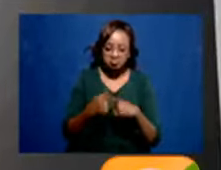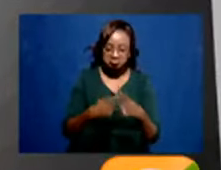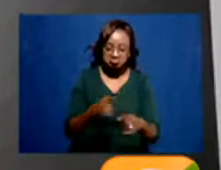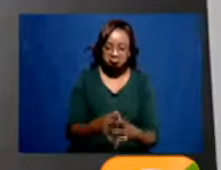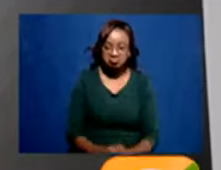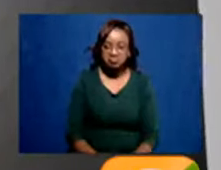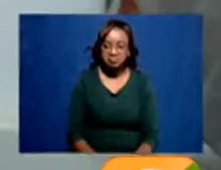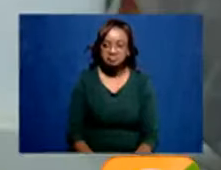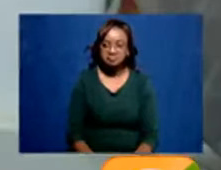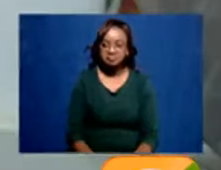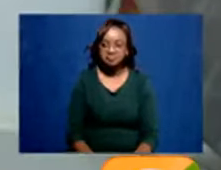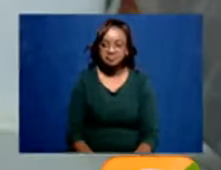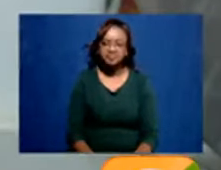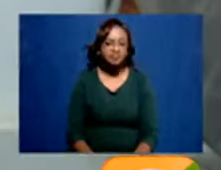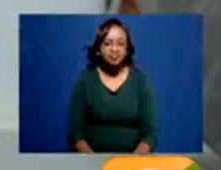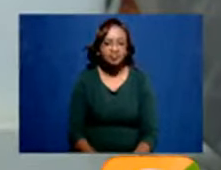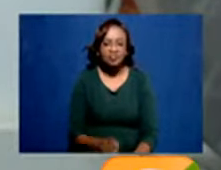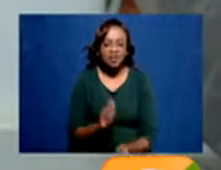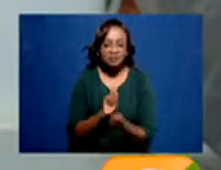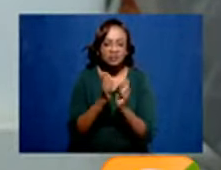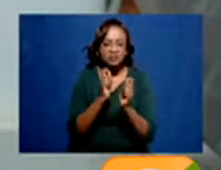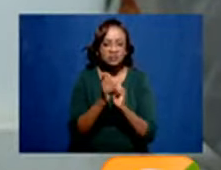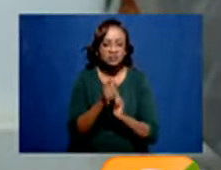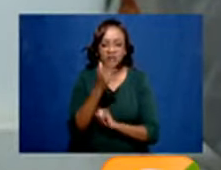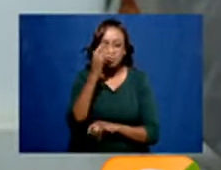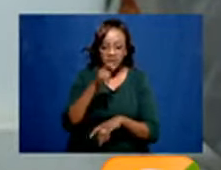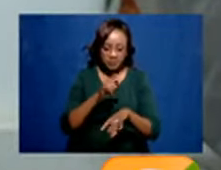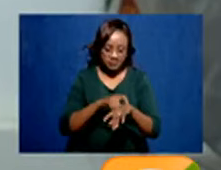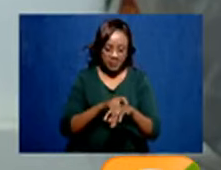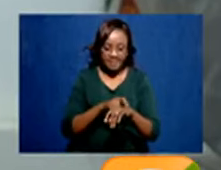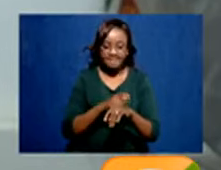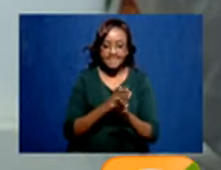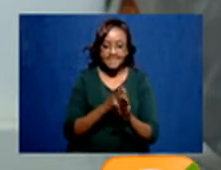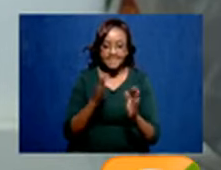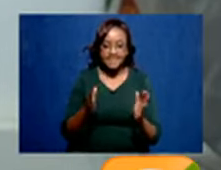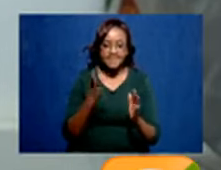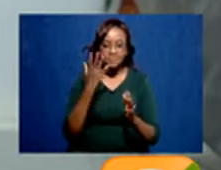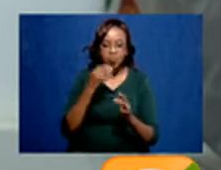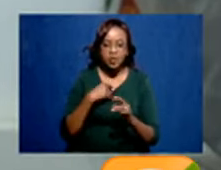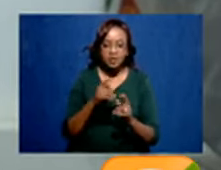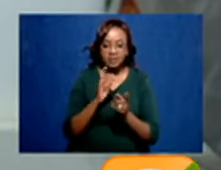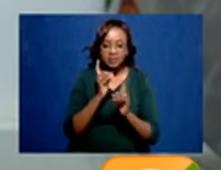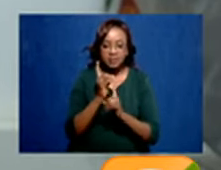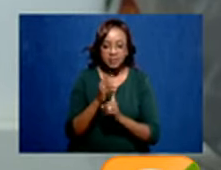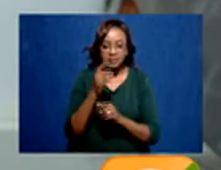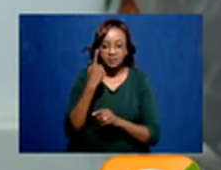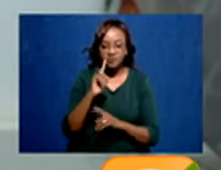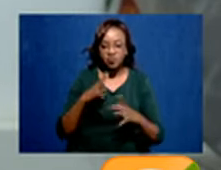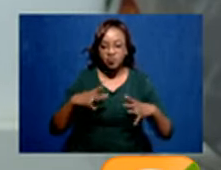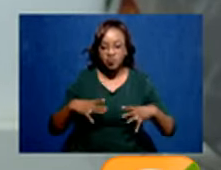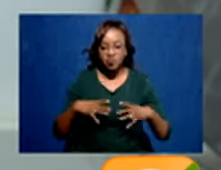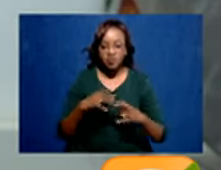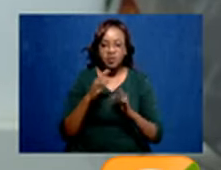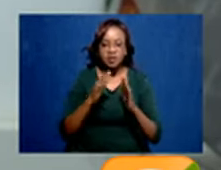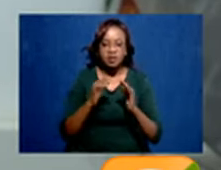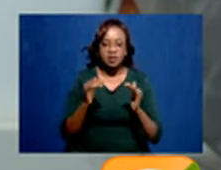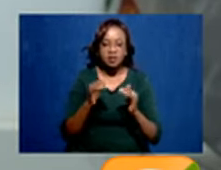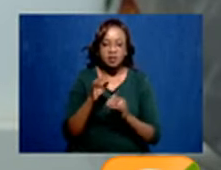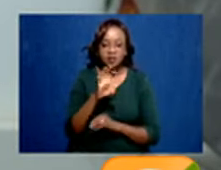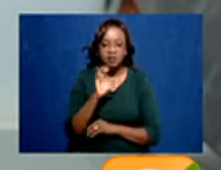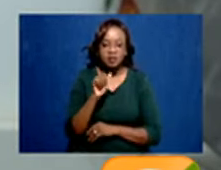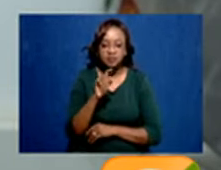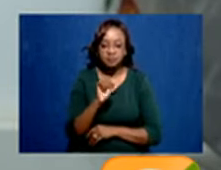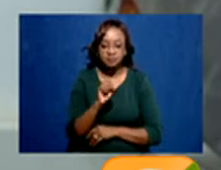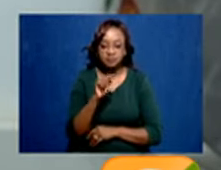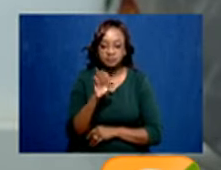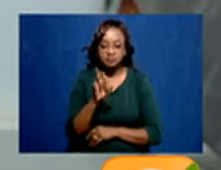reason we haven't made so many changes is because the time frame moving the dates to Easter reduced for us. So for the last time to organize event, where in the past we've had